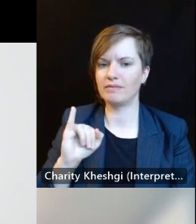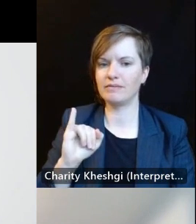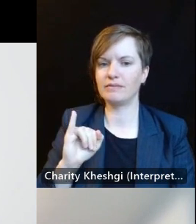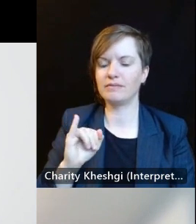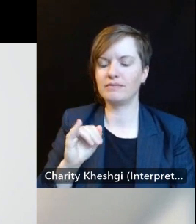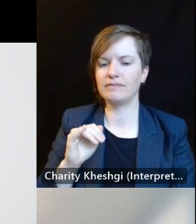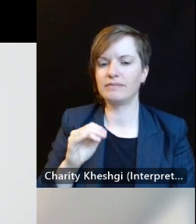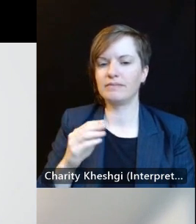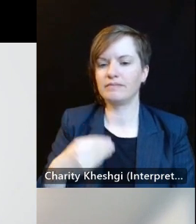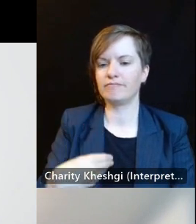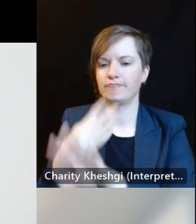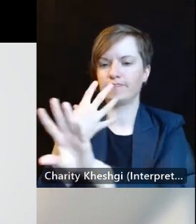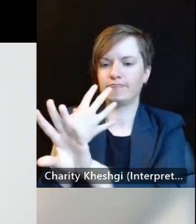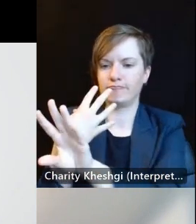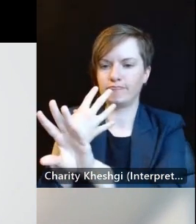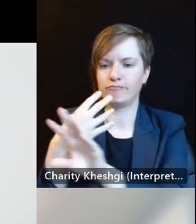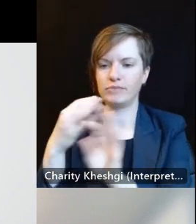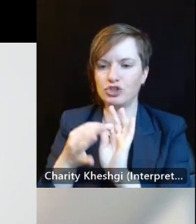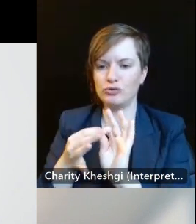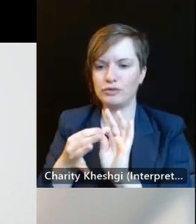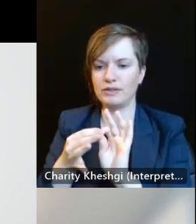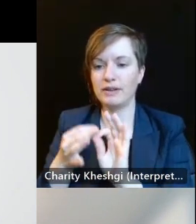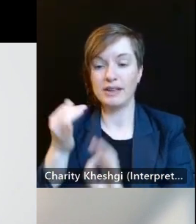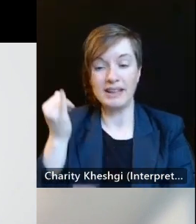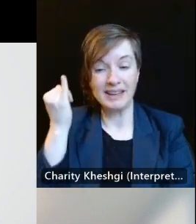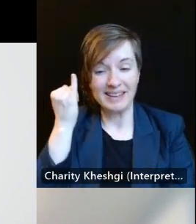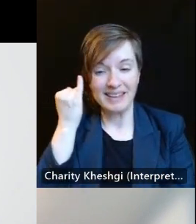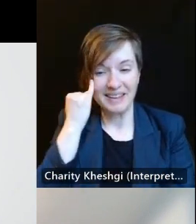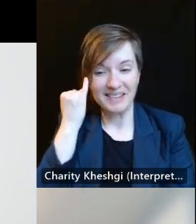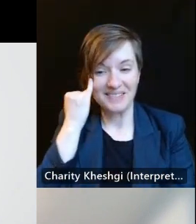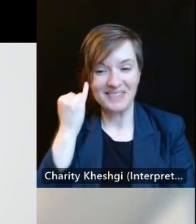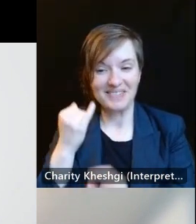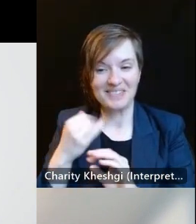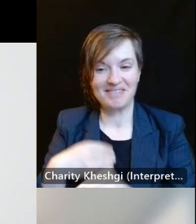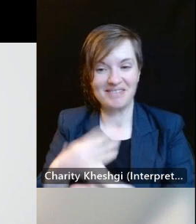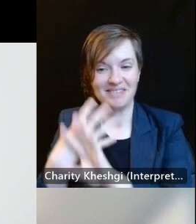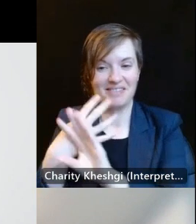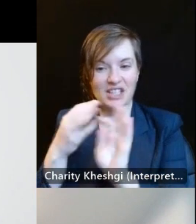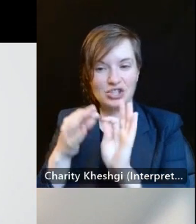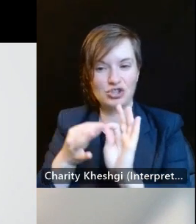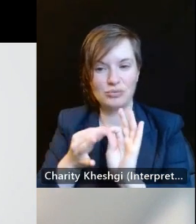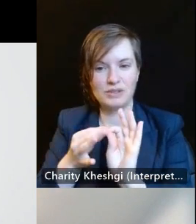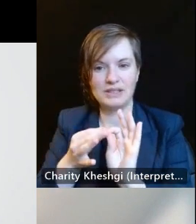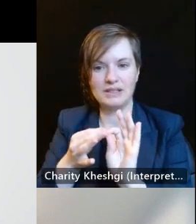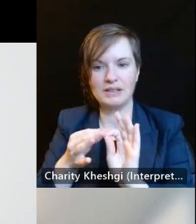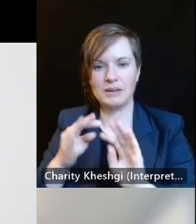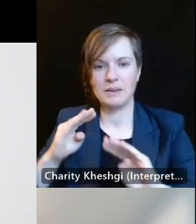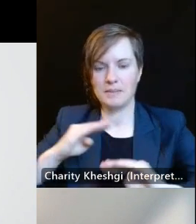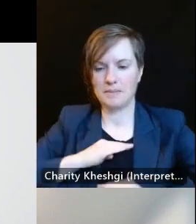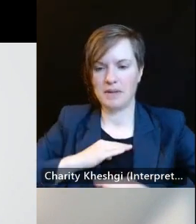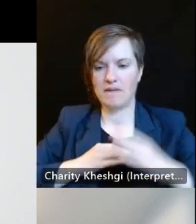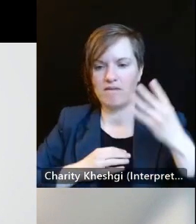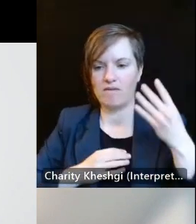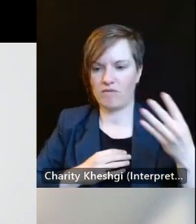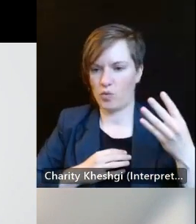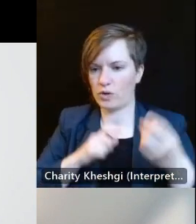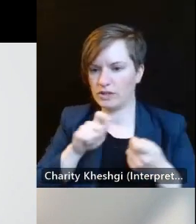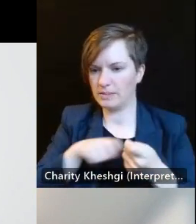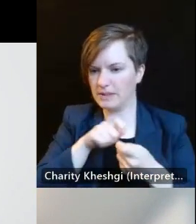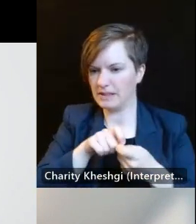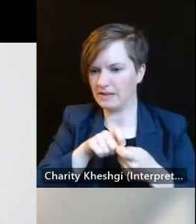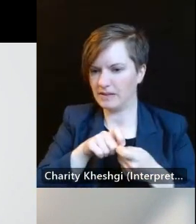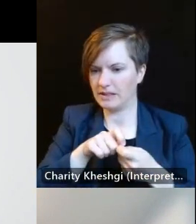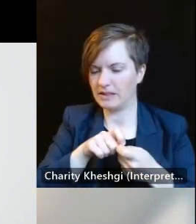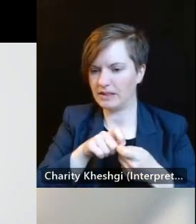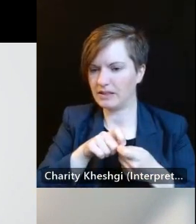if the remote interpreting meets 4 specific conditions